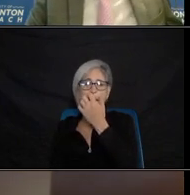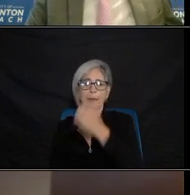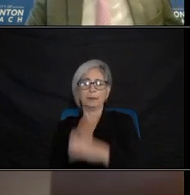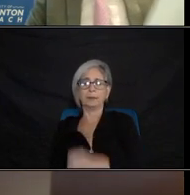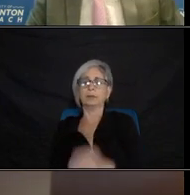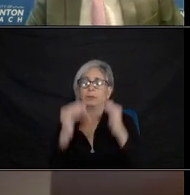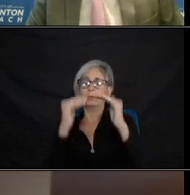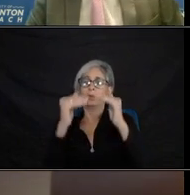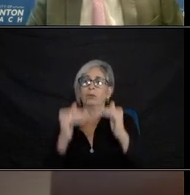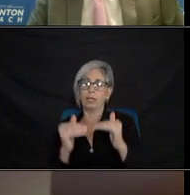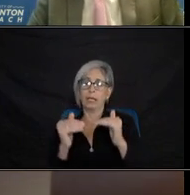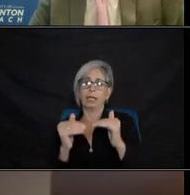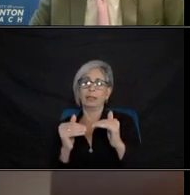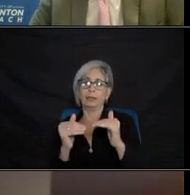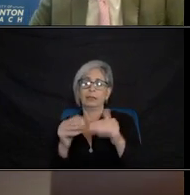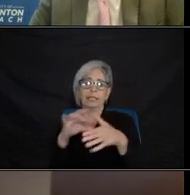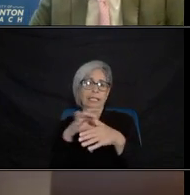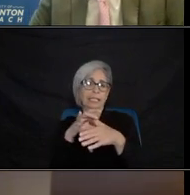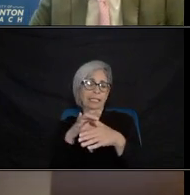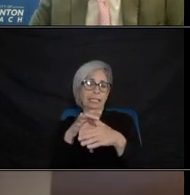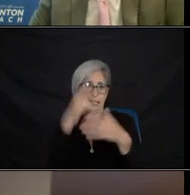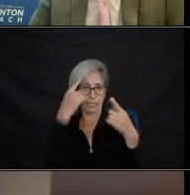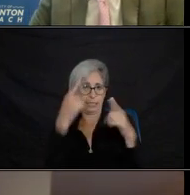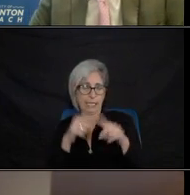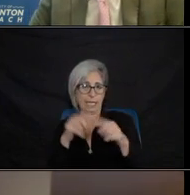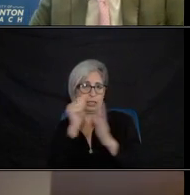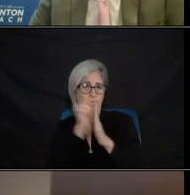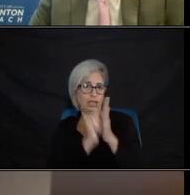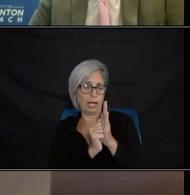Moving on to the remainder of the consent agenda.